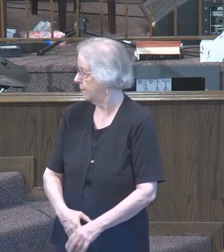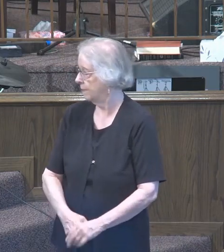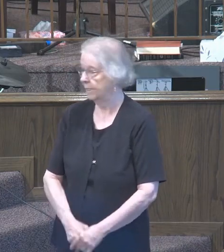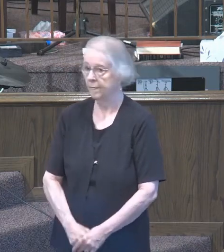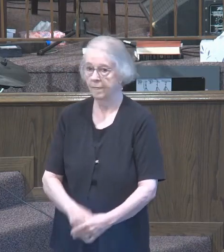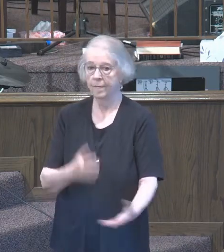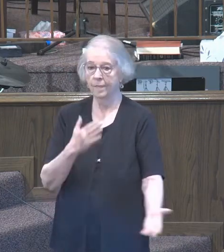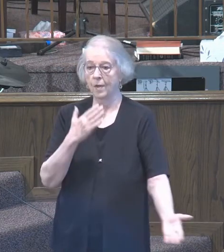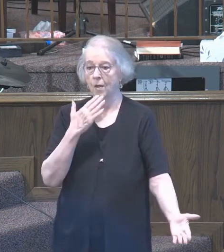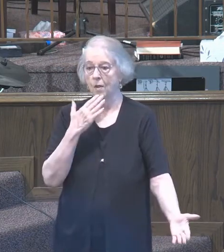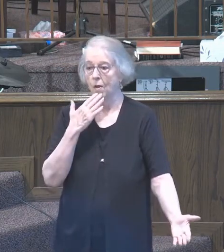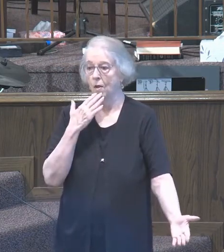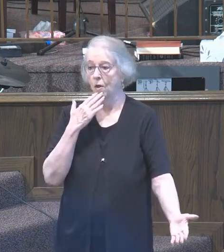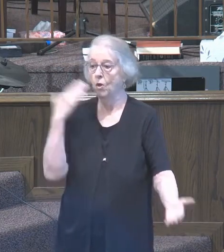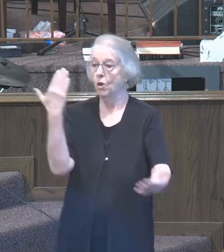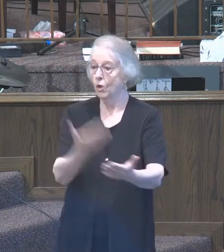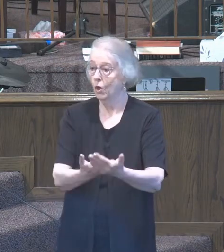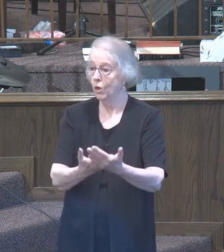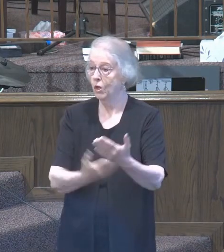Well, good morning.